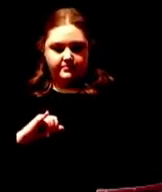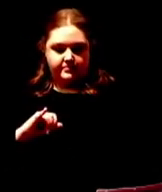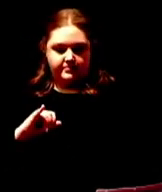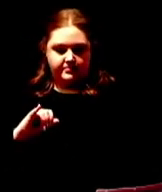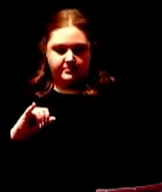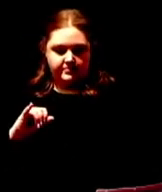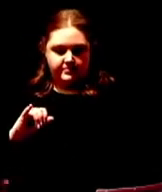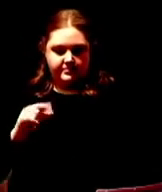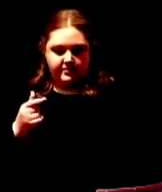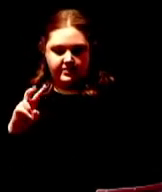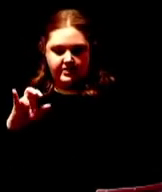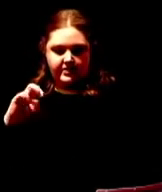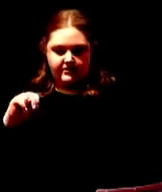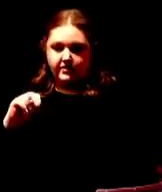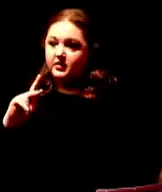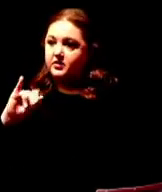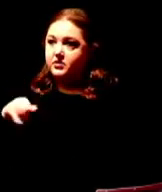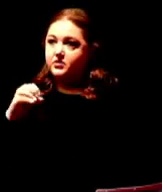Gavin Jono.